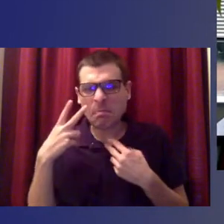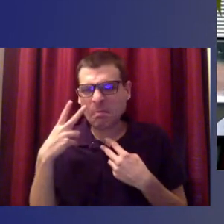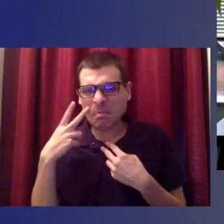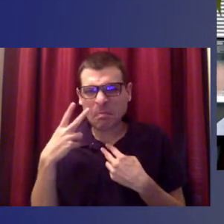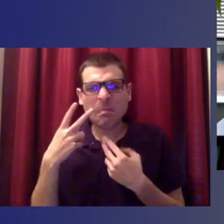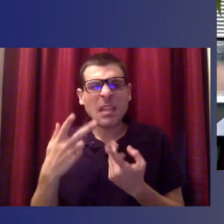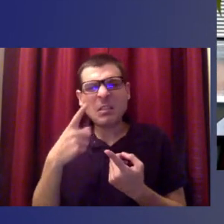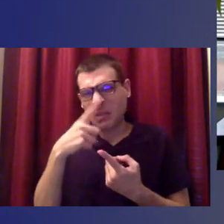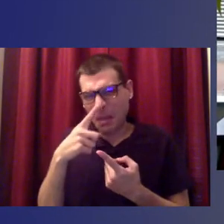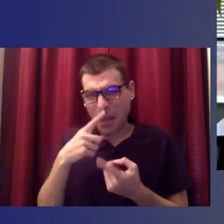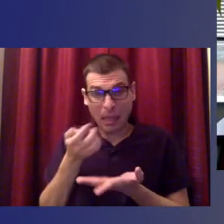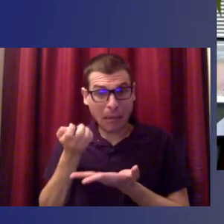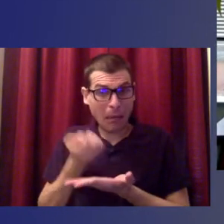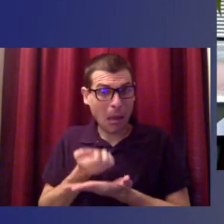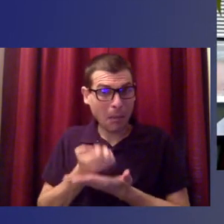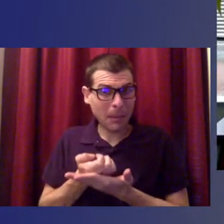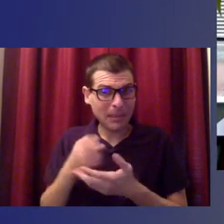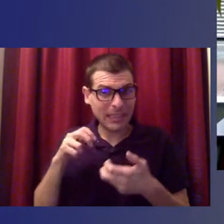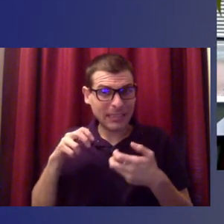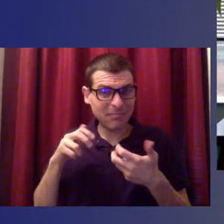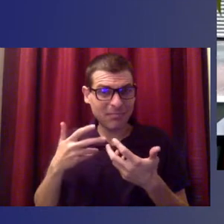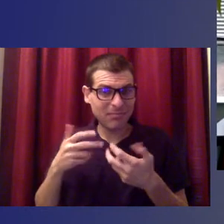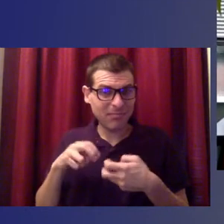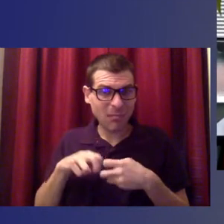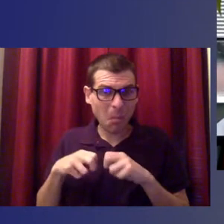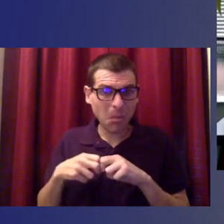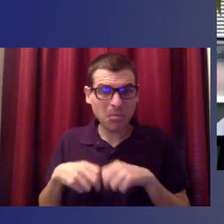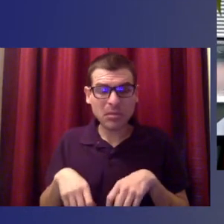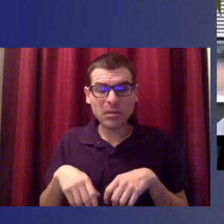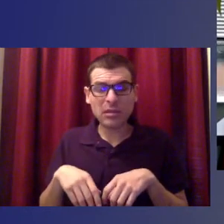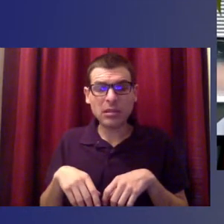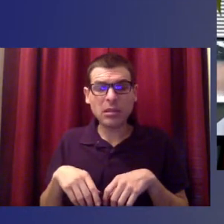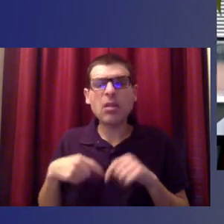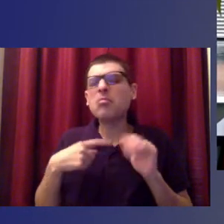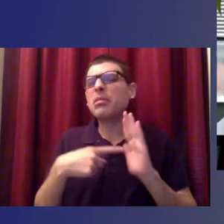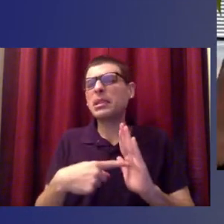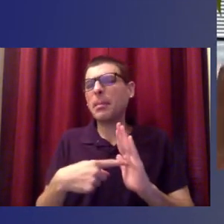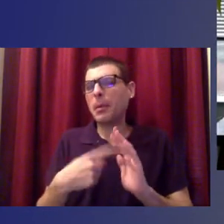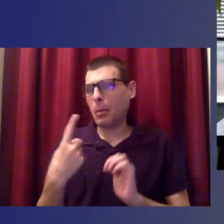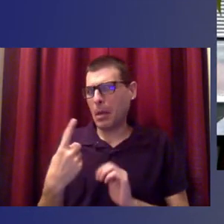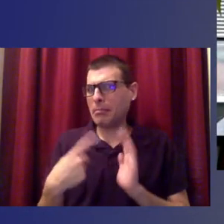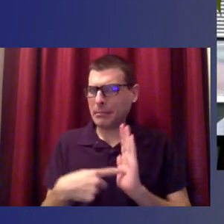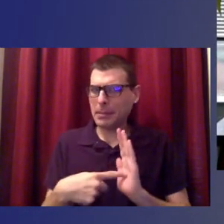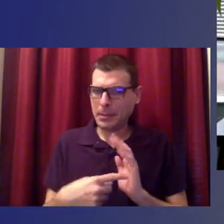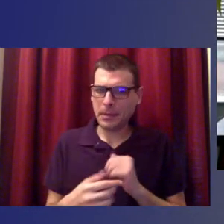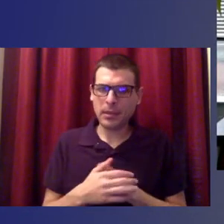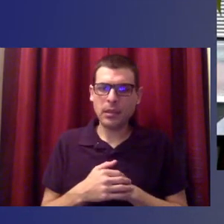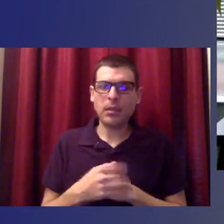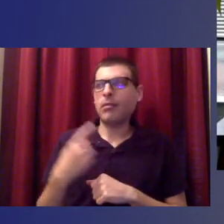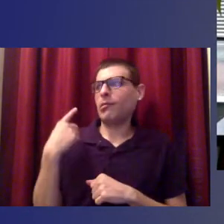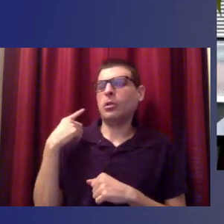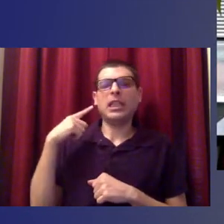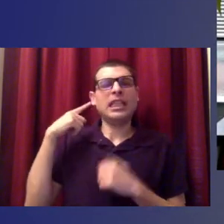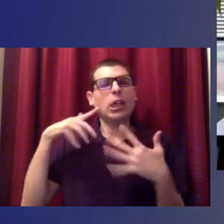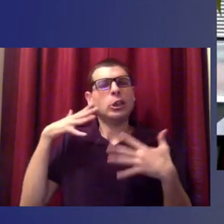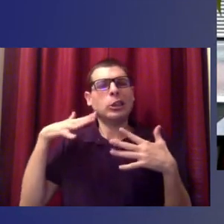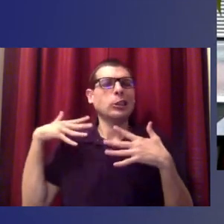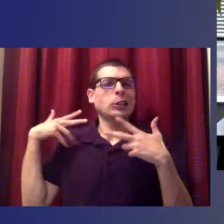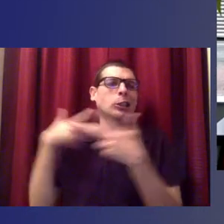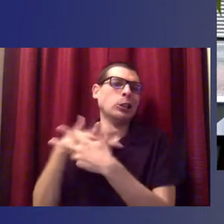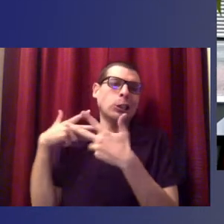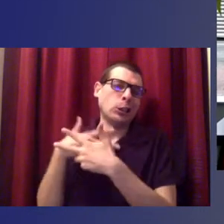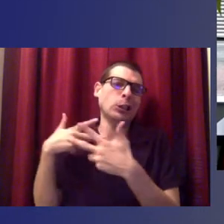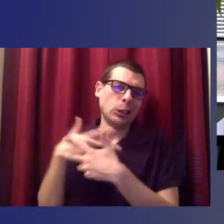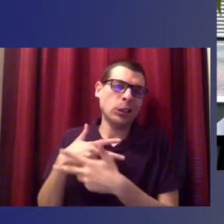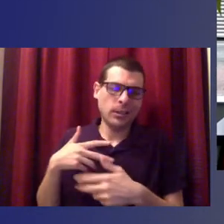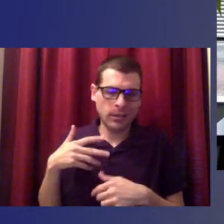economic issues. And I'll just point to one, for instance. Sorry, I'm in the heart of Old Town, so mass transit makes a lot of noise in the